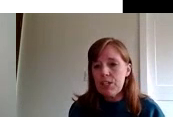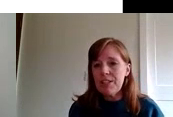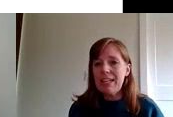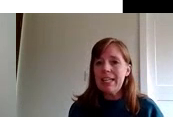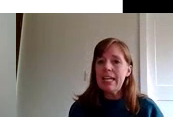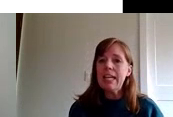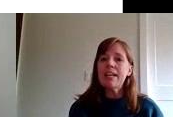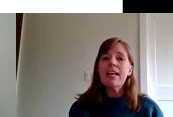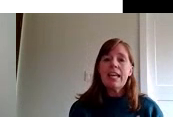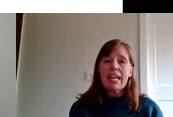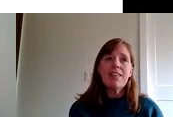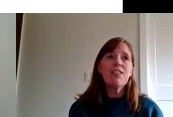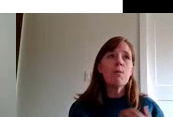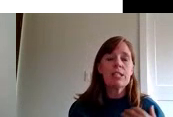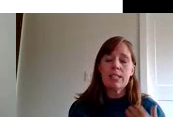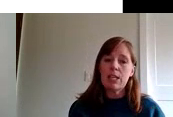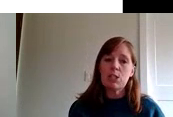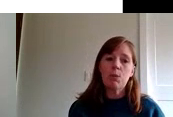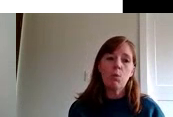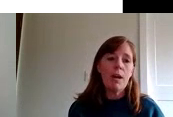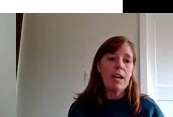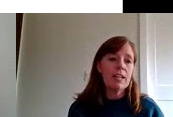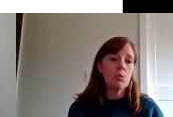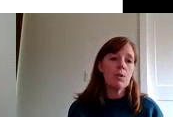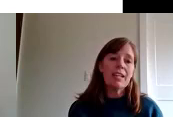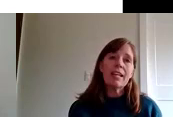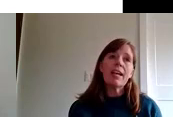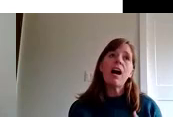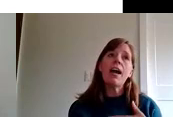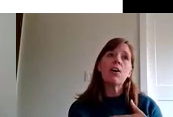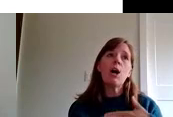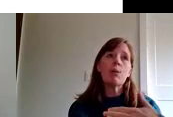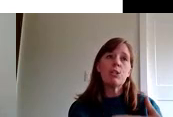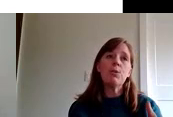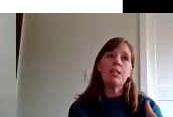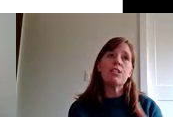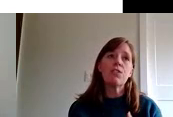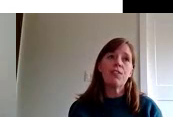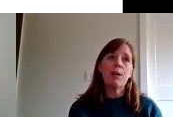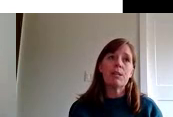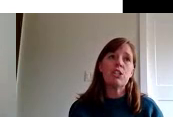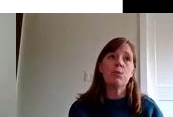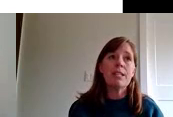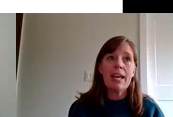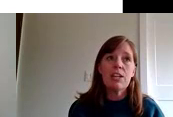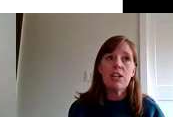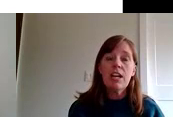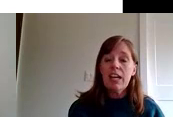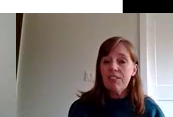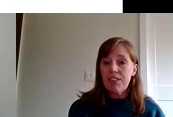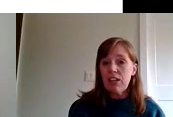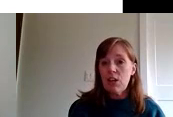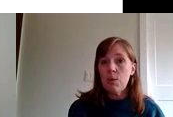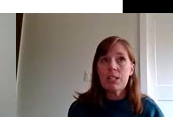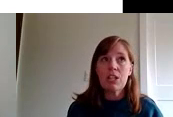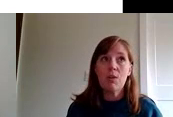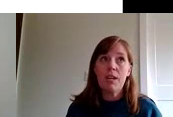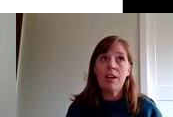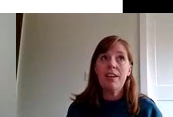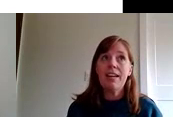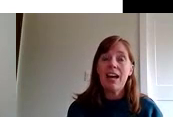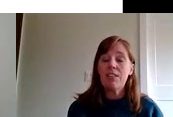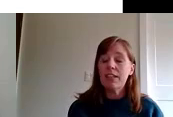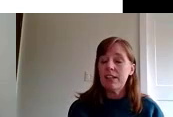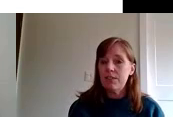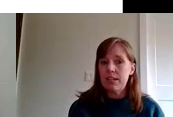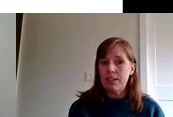the information they need in the most accessible way, because we're going to get higher opportunities for families to engage if they know what's